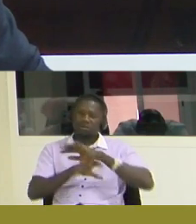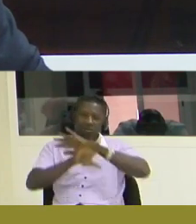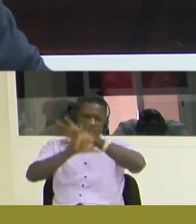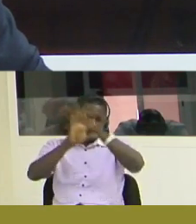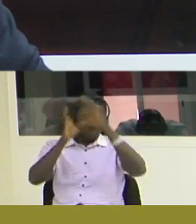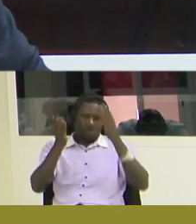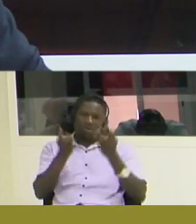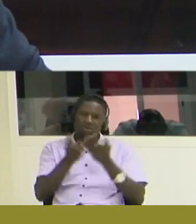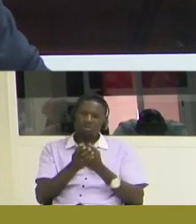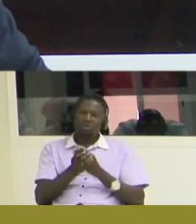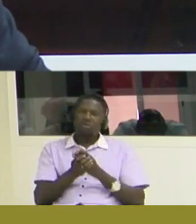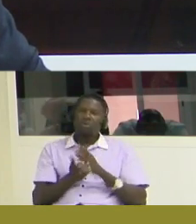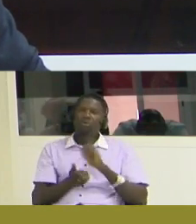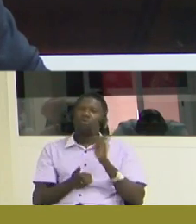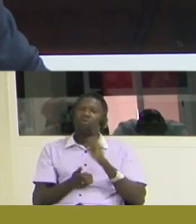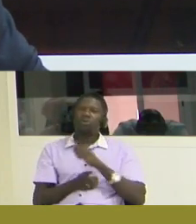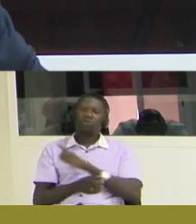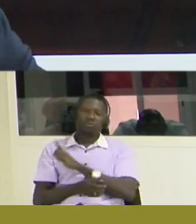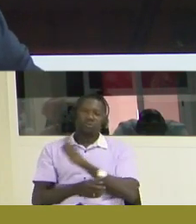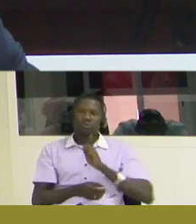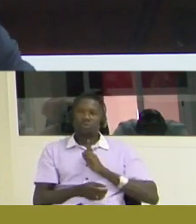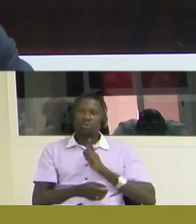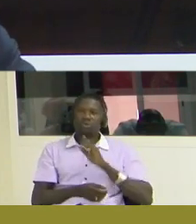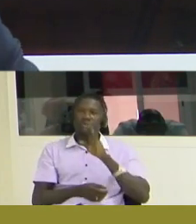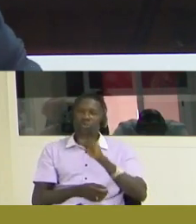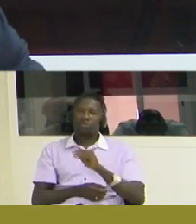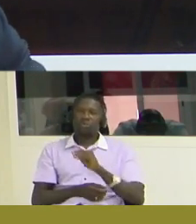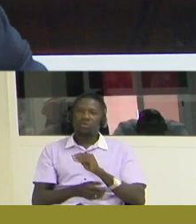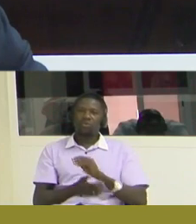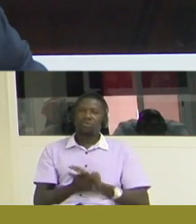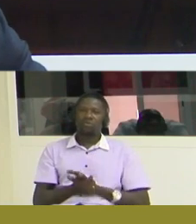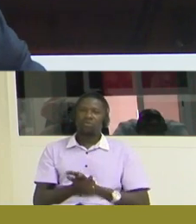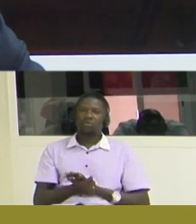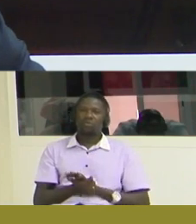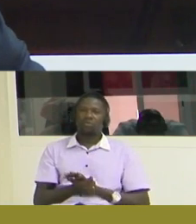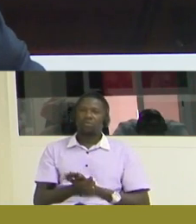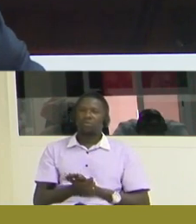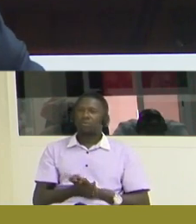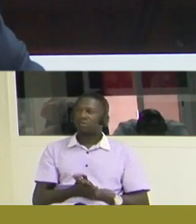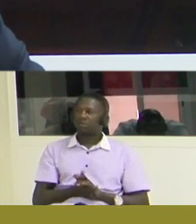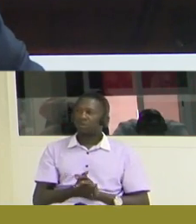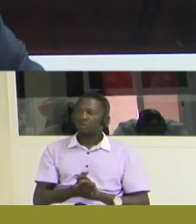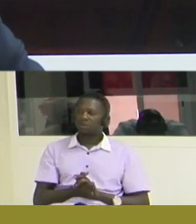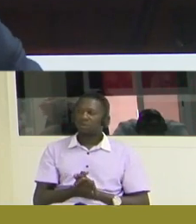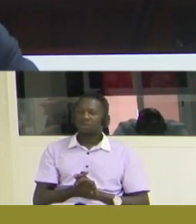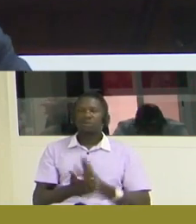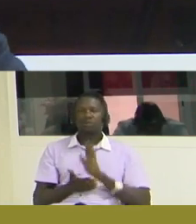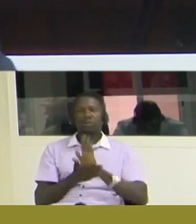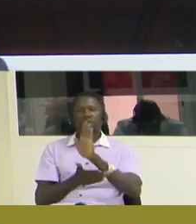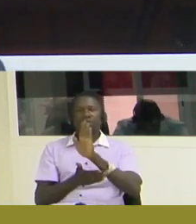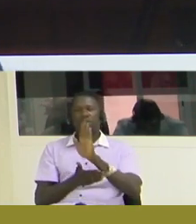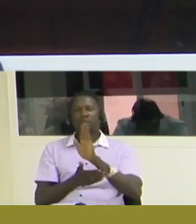so to fine could you allow the interpreters they also sing at essaouira